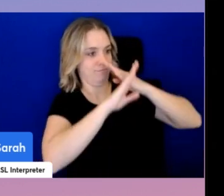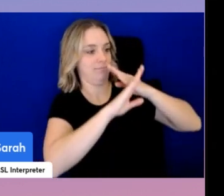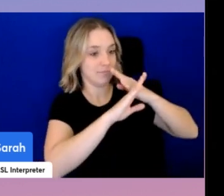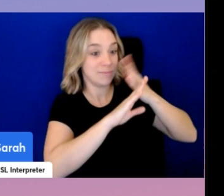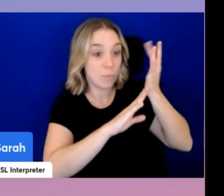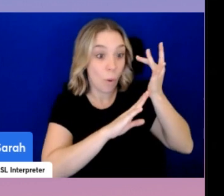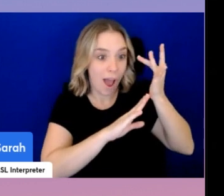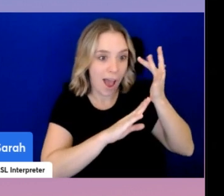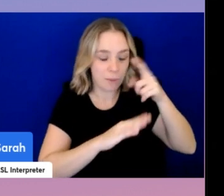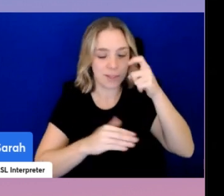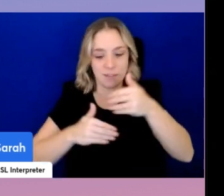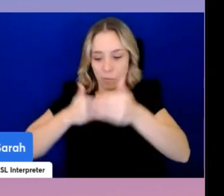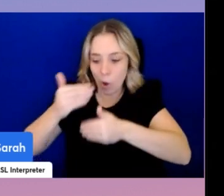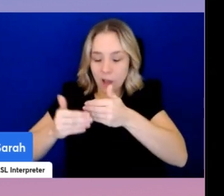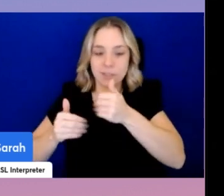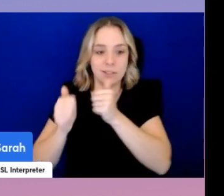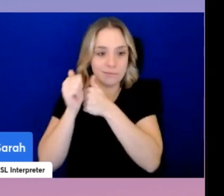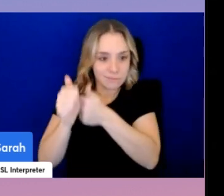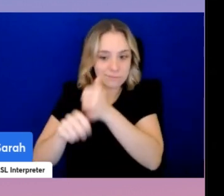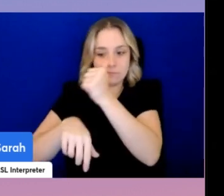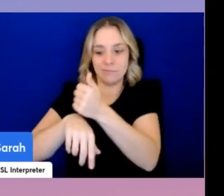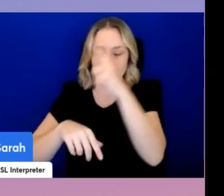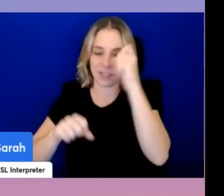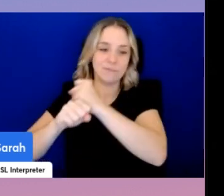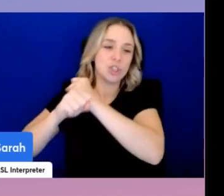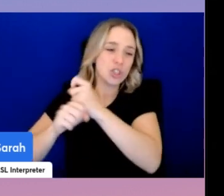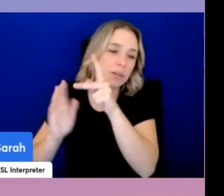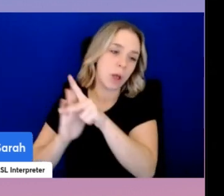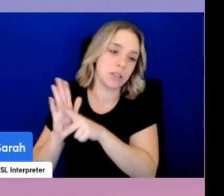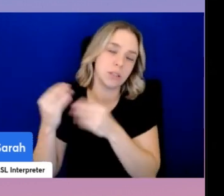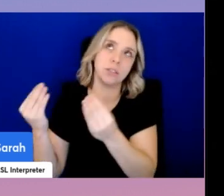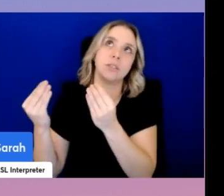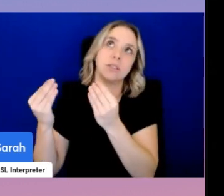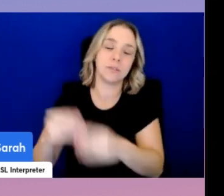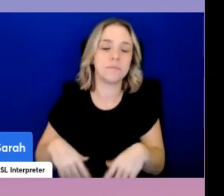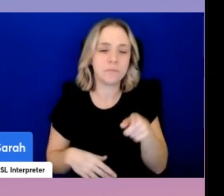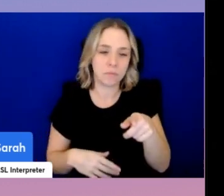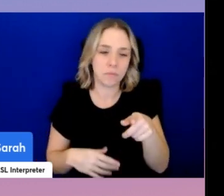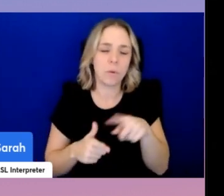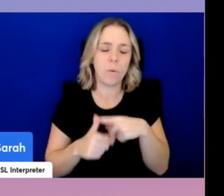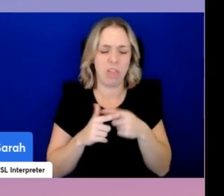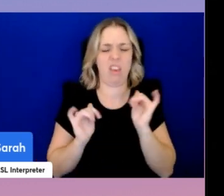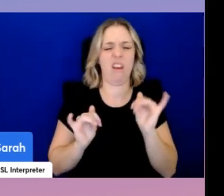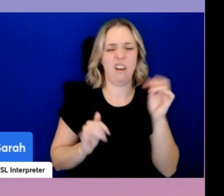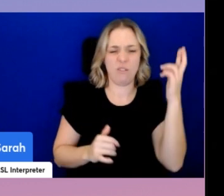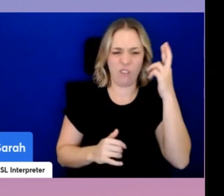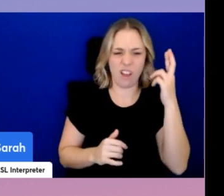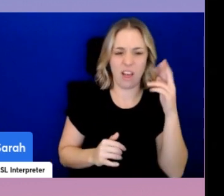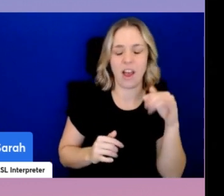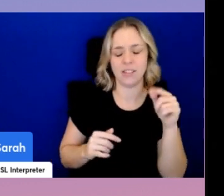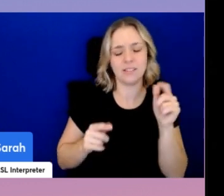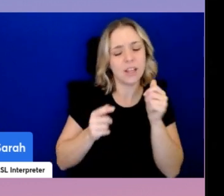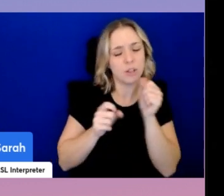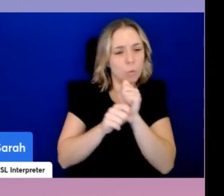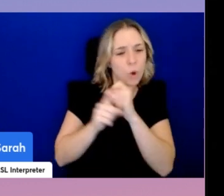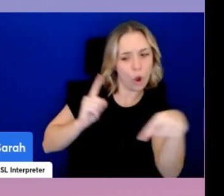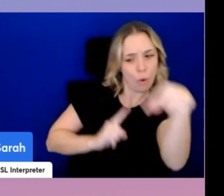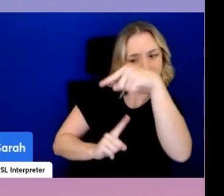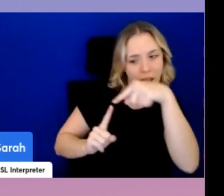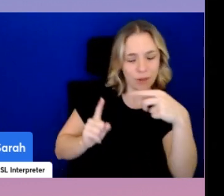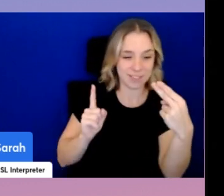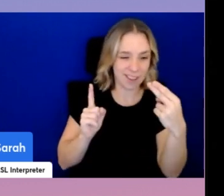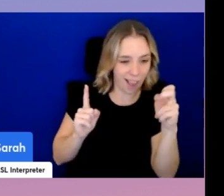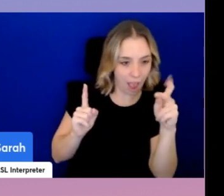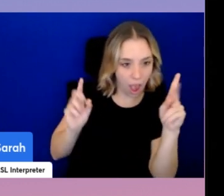of processes implemented for security purposes. Then you will quickly start to see hacks and workarounds introduced in order to